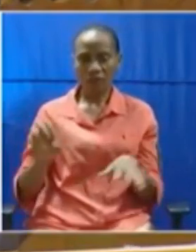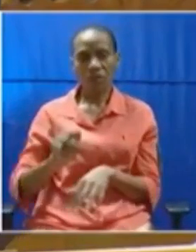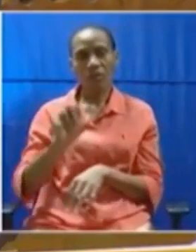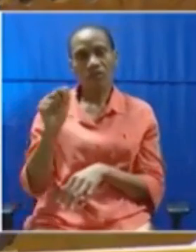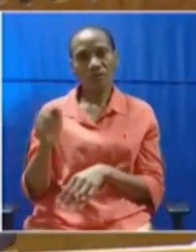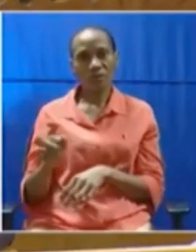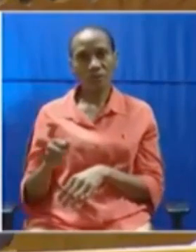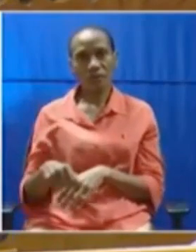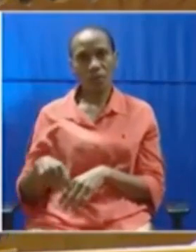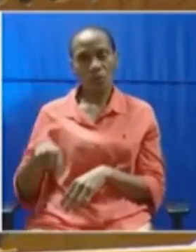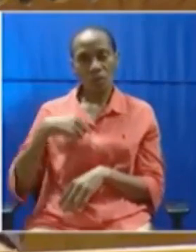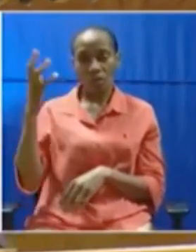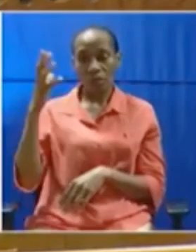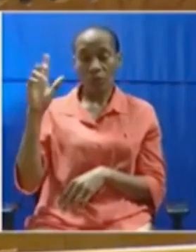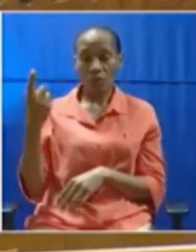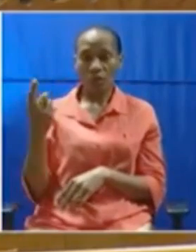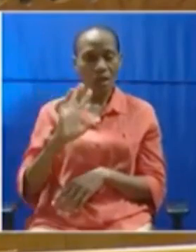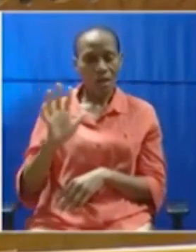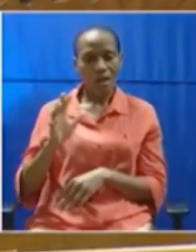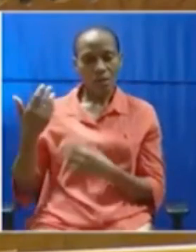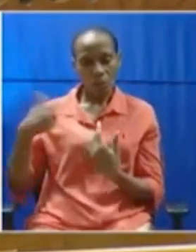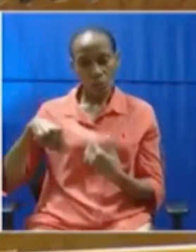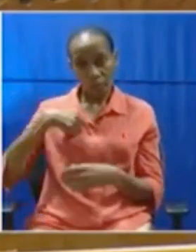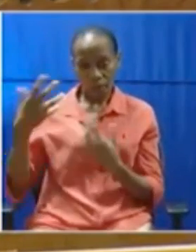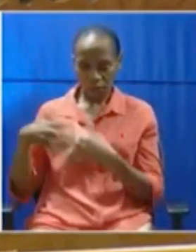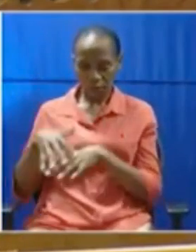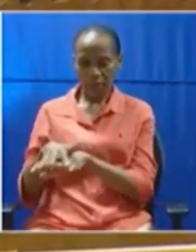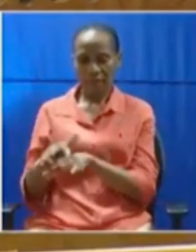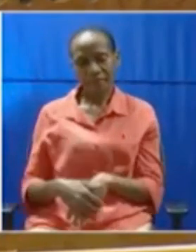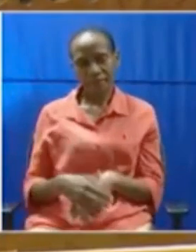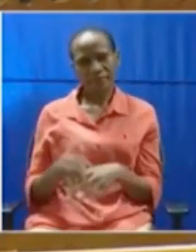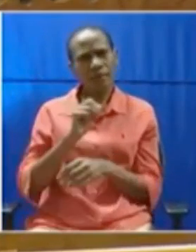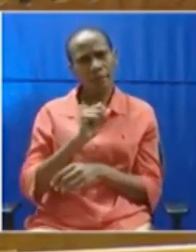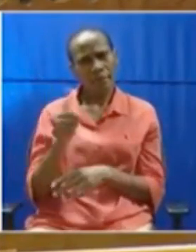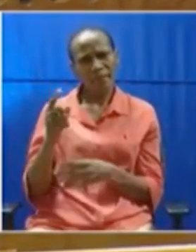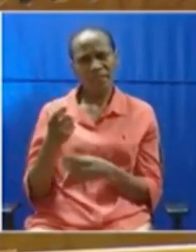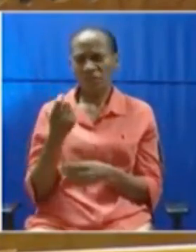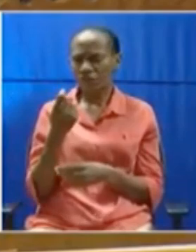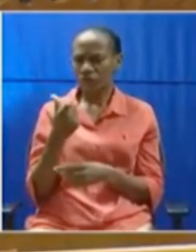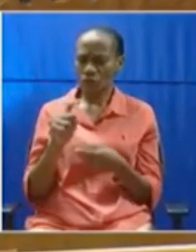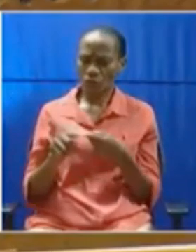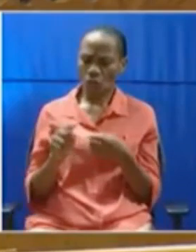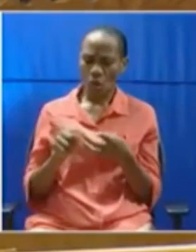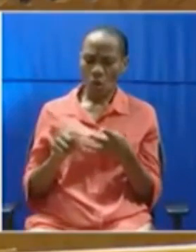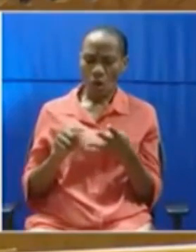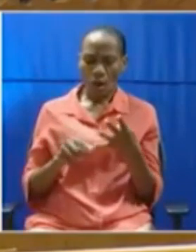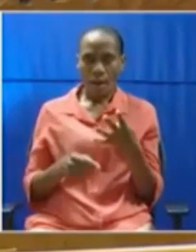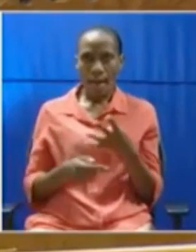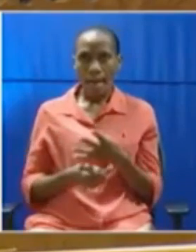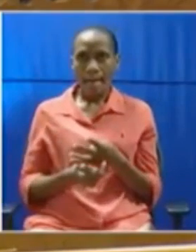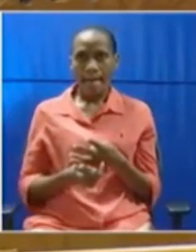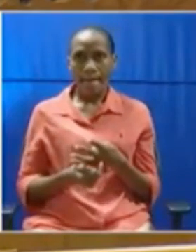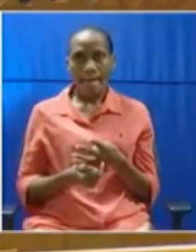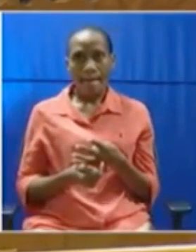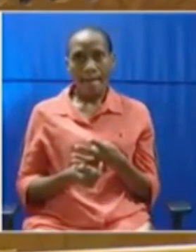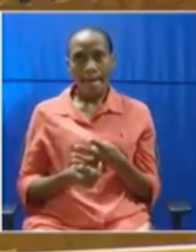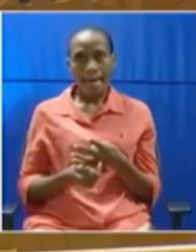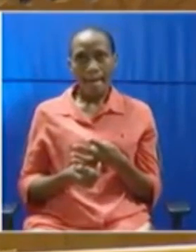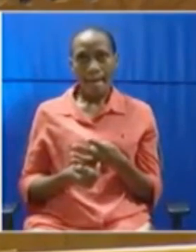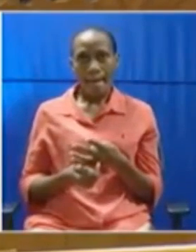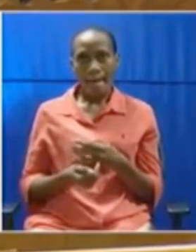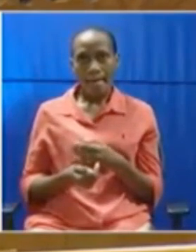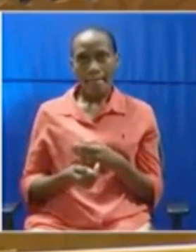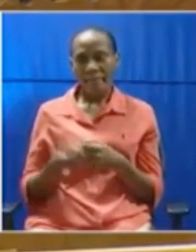talk, you move to action. But, Mr. President, there are a few things that are really holding us back. There are a